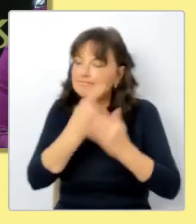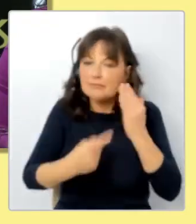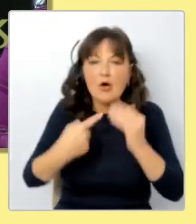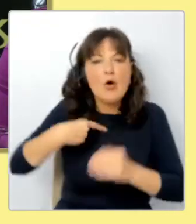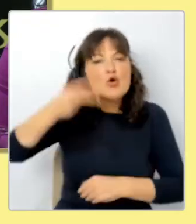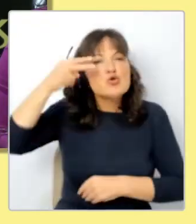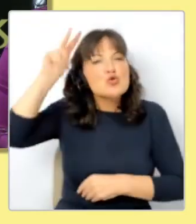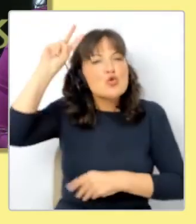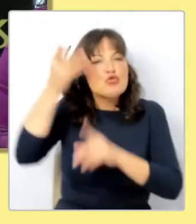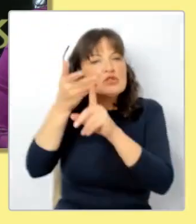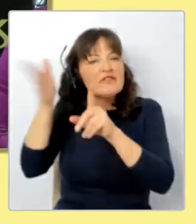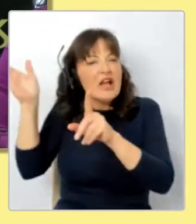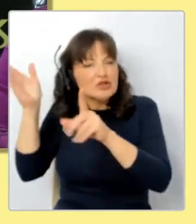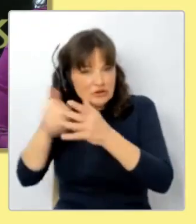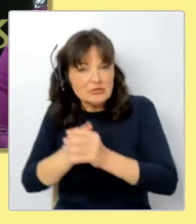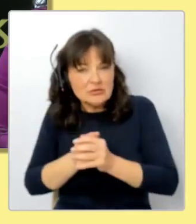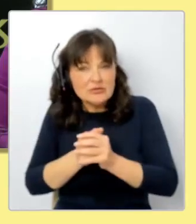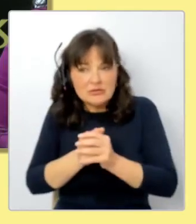And